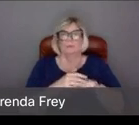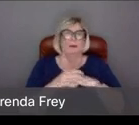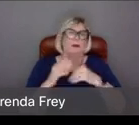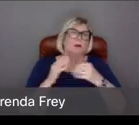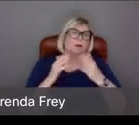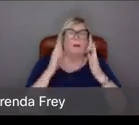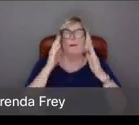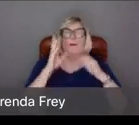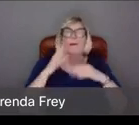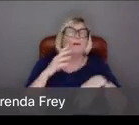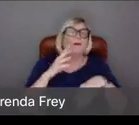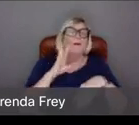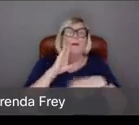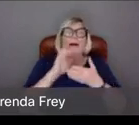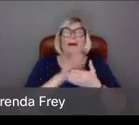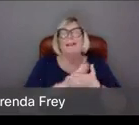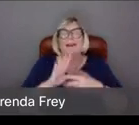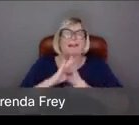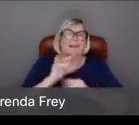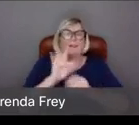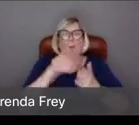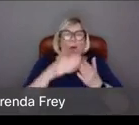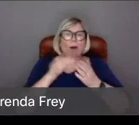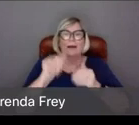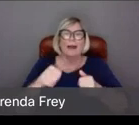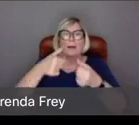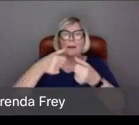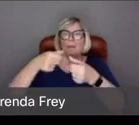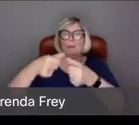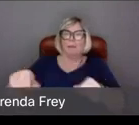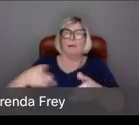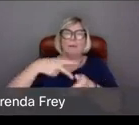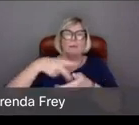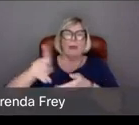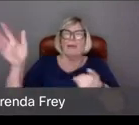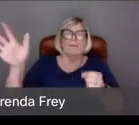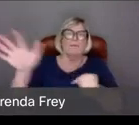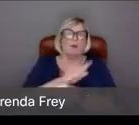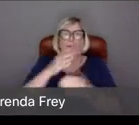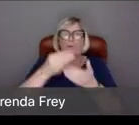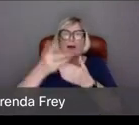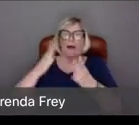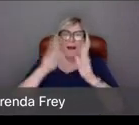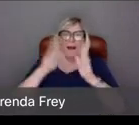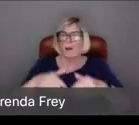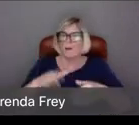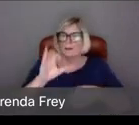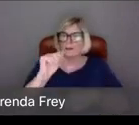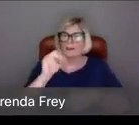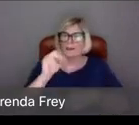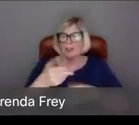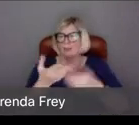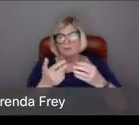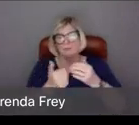buy houses. It's crazy how much it's happening right now in certain parts of the country, but that's not the reality for most of